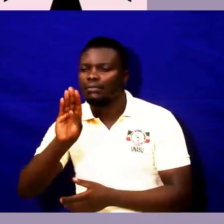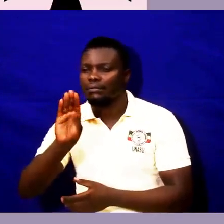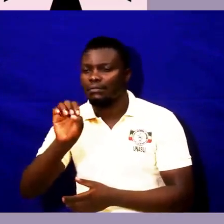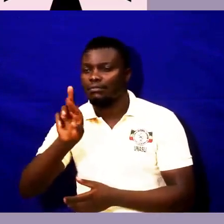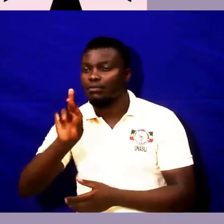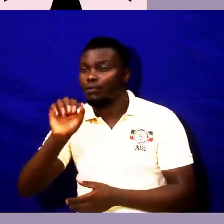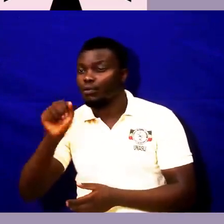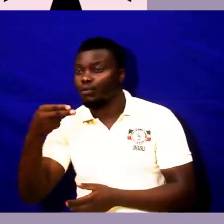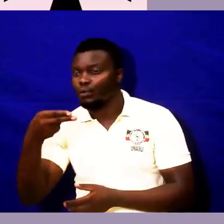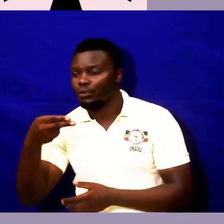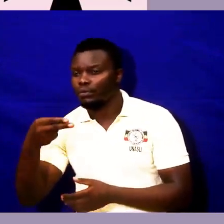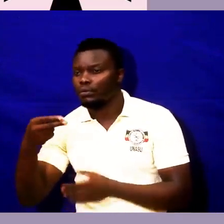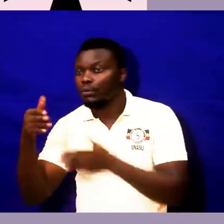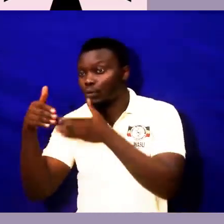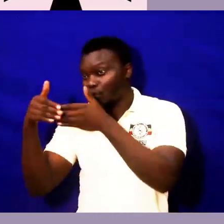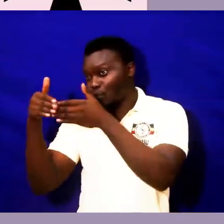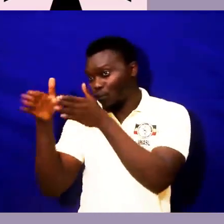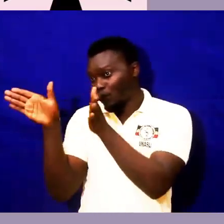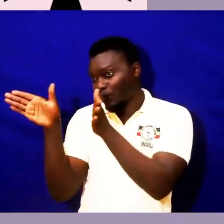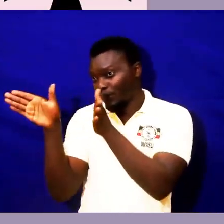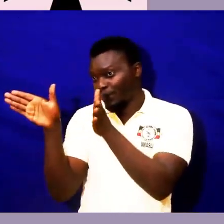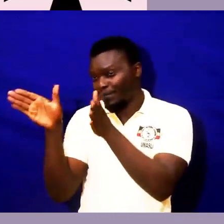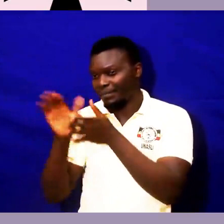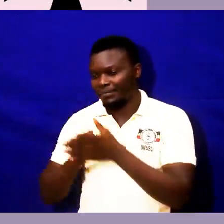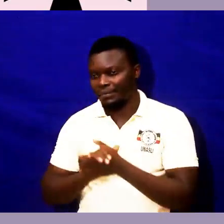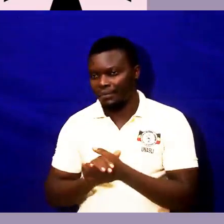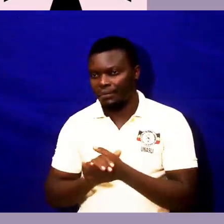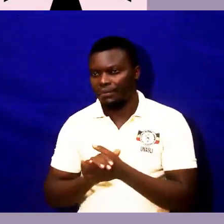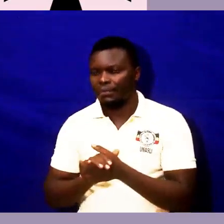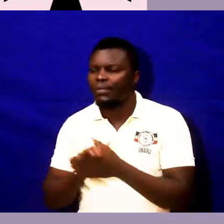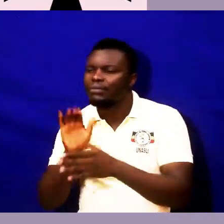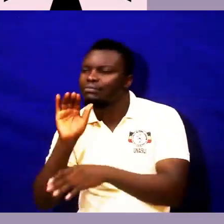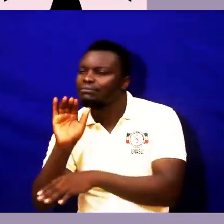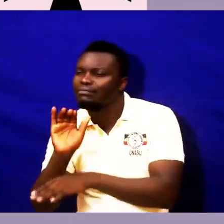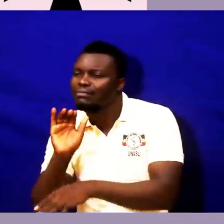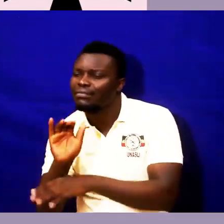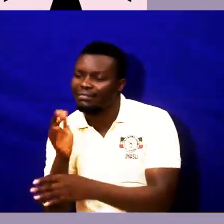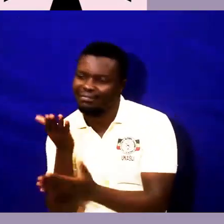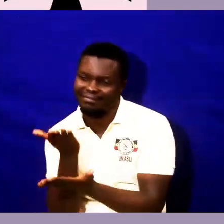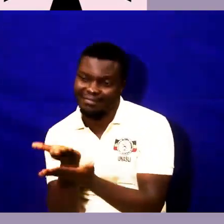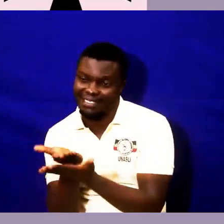Deborah, open the window.